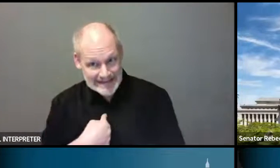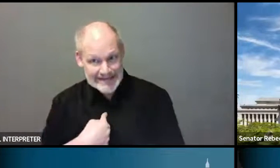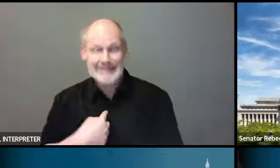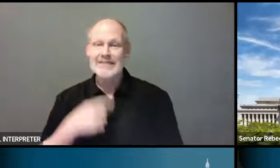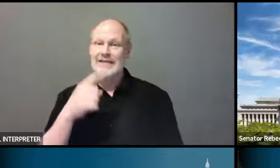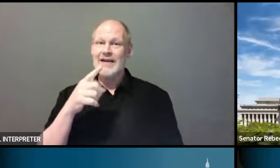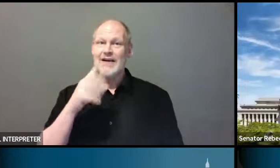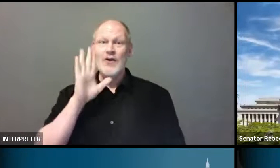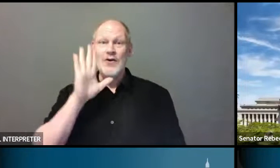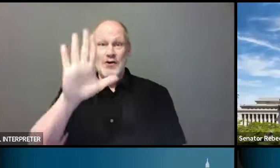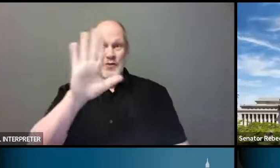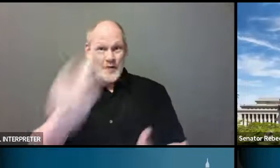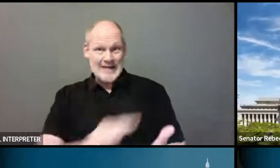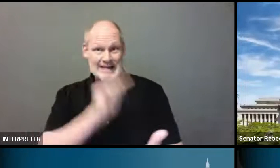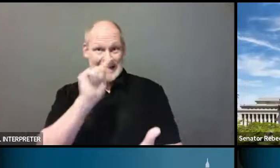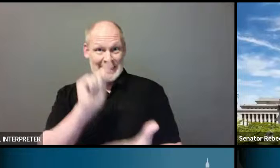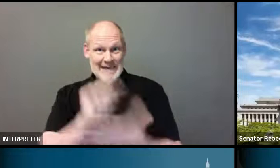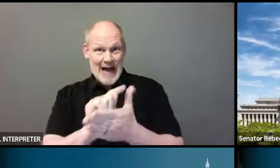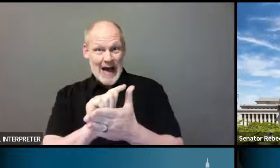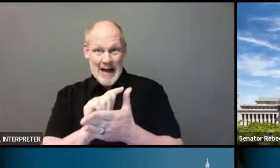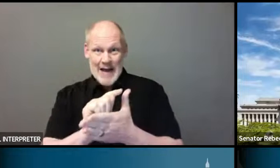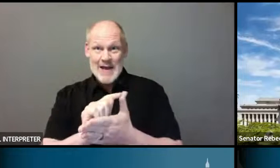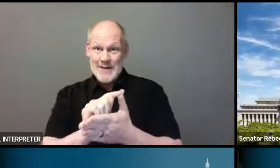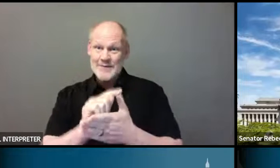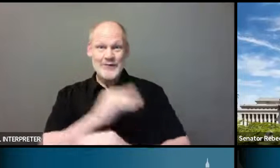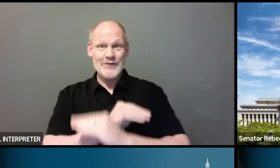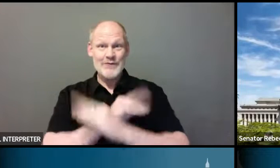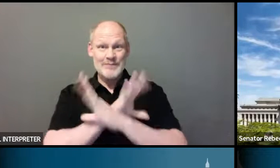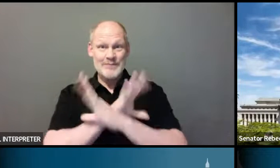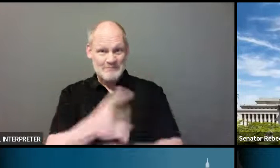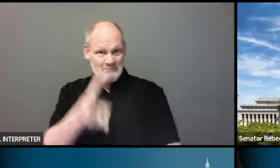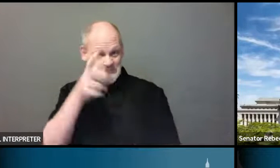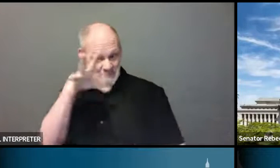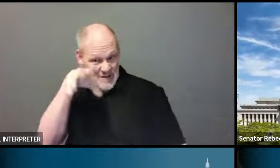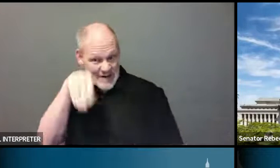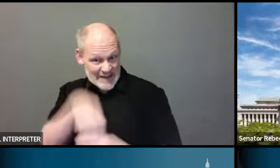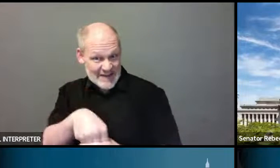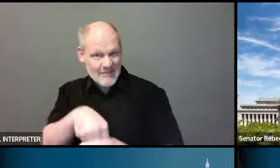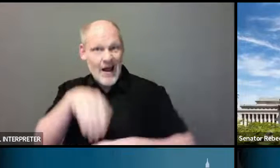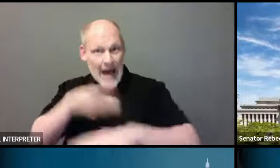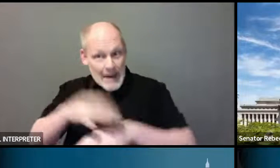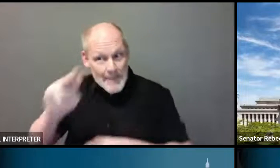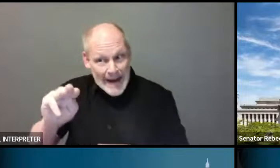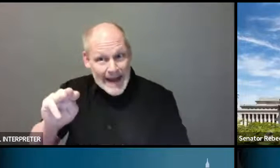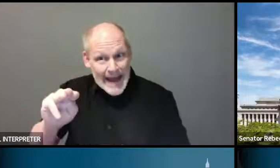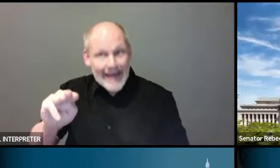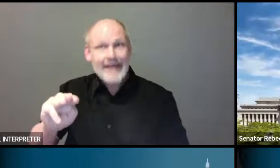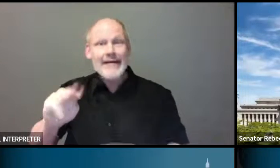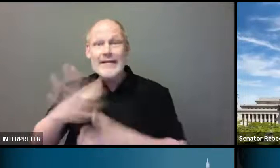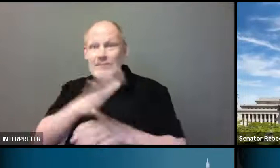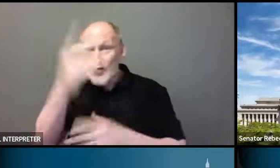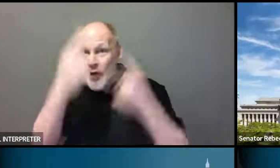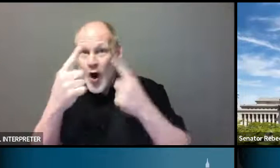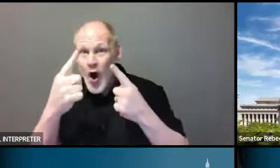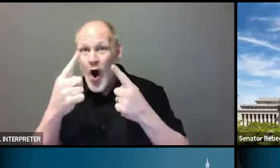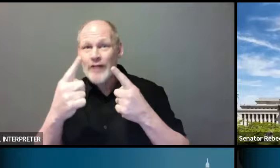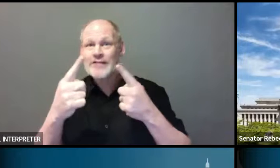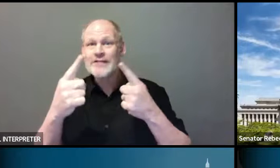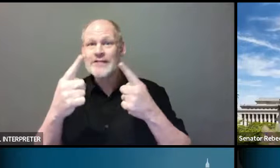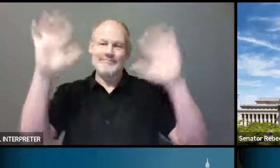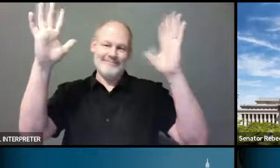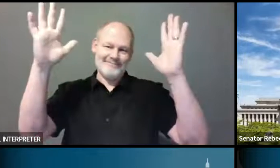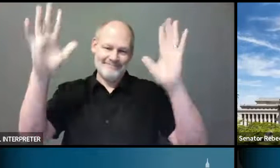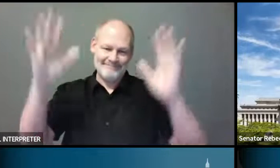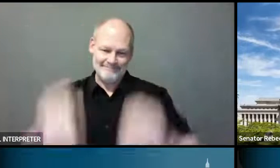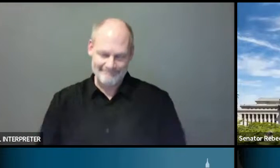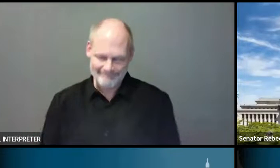Monday and to get our update and for us to give it a chance to hear from you. As everyone knows, or I